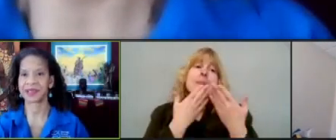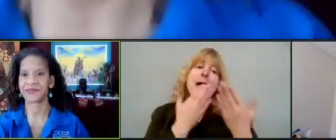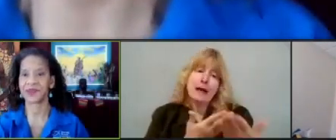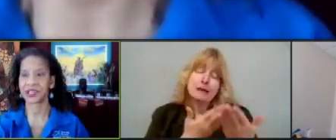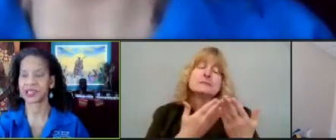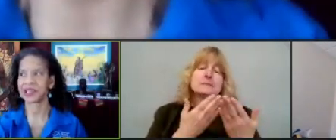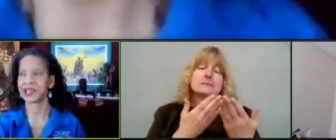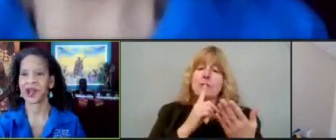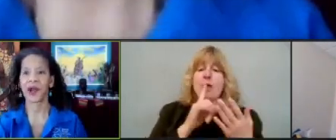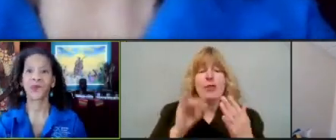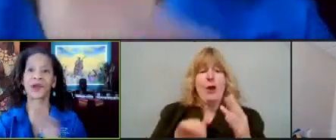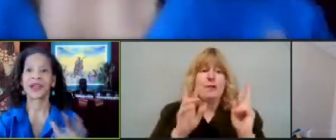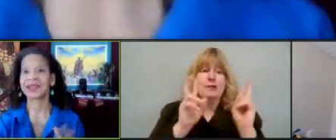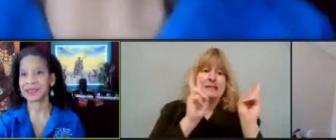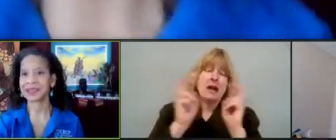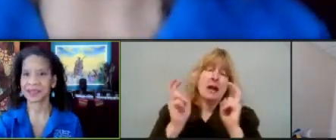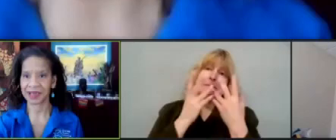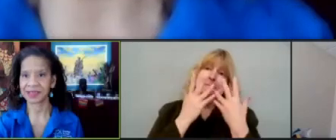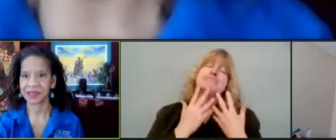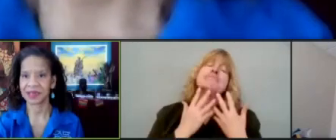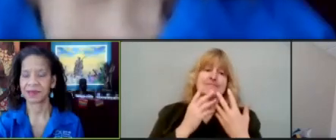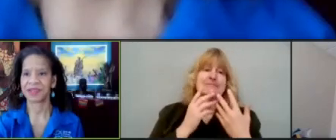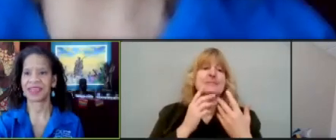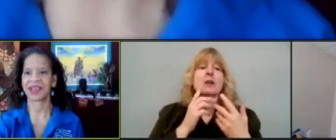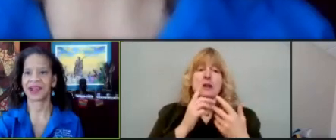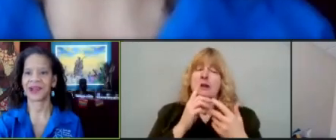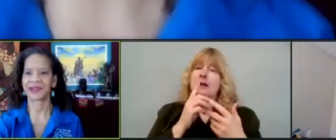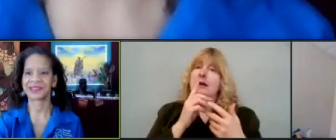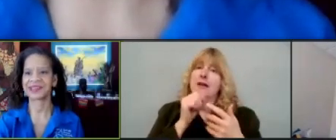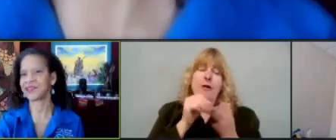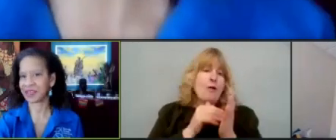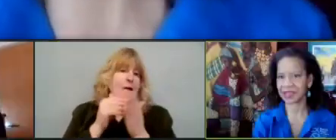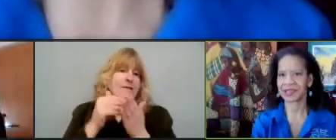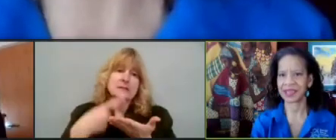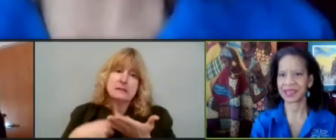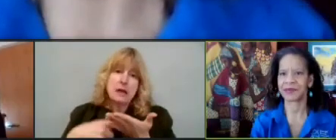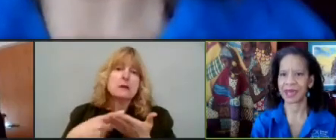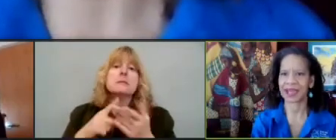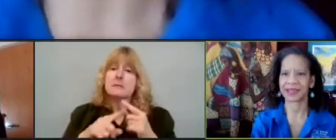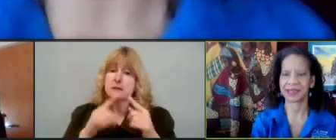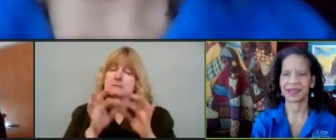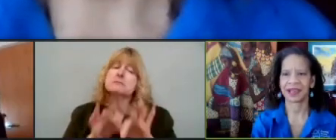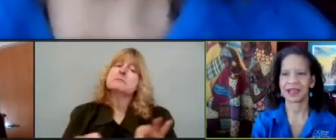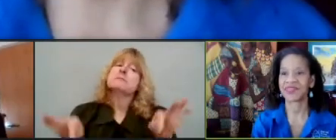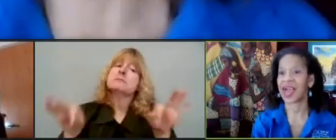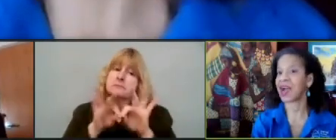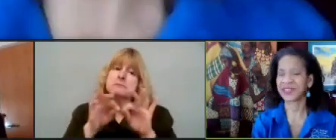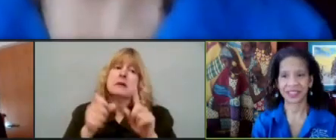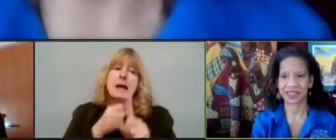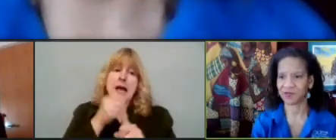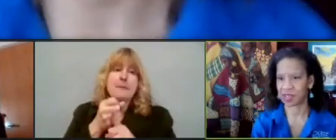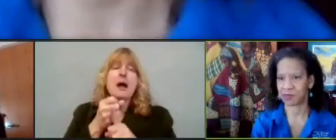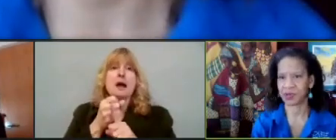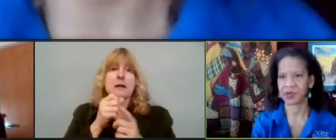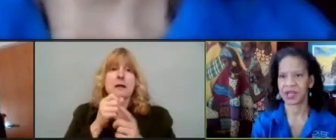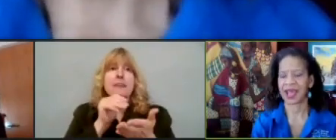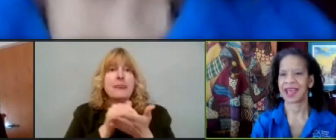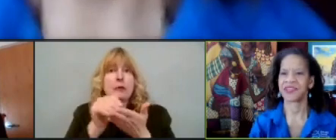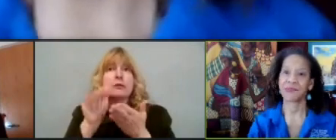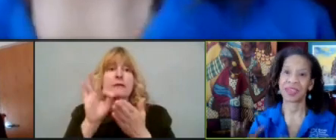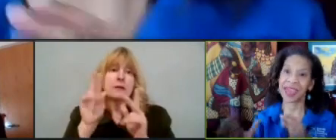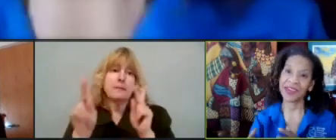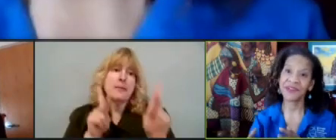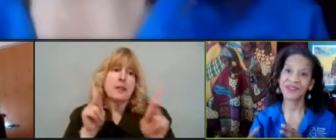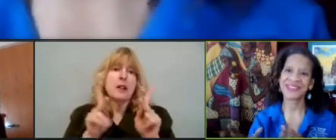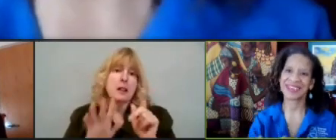that unfortunately are rarely discussed, but they are significantly impacting thousands of people and